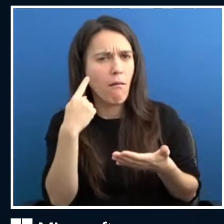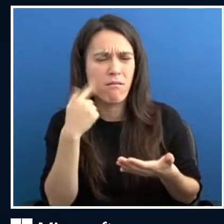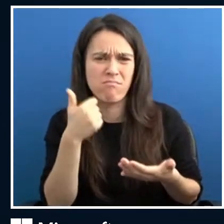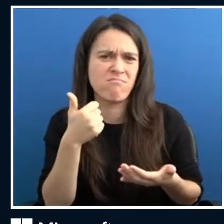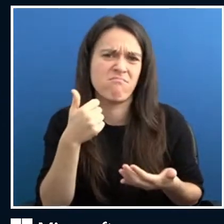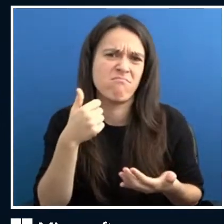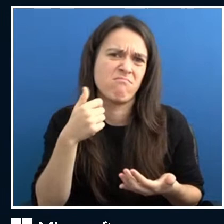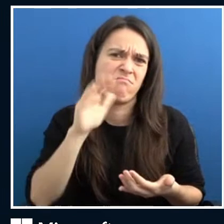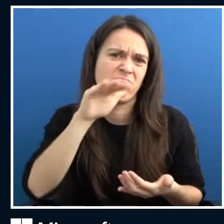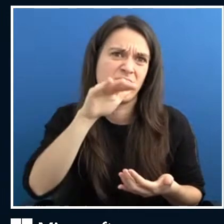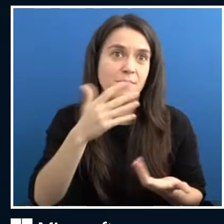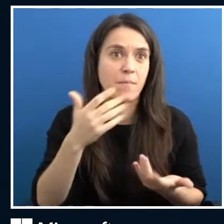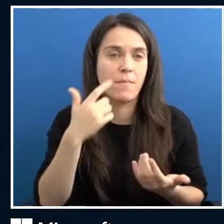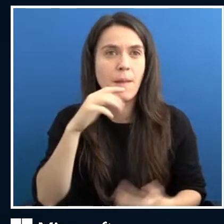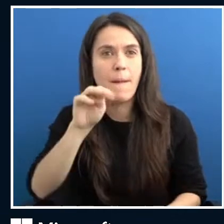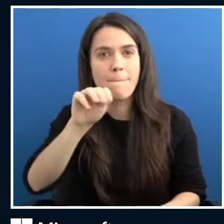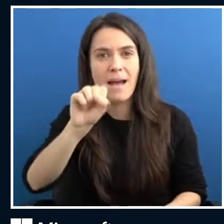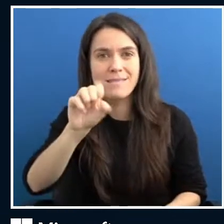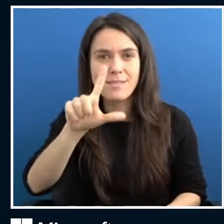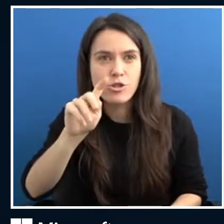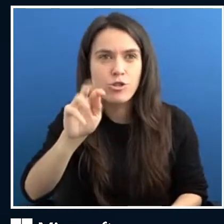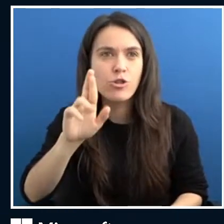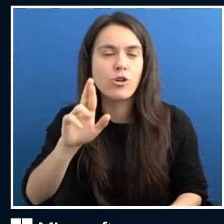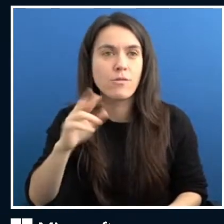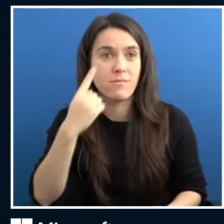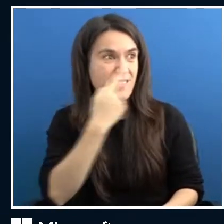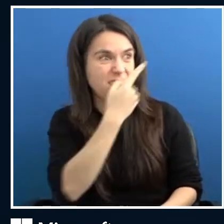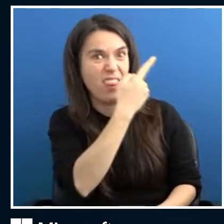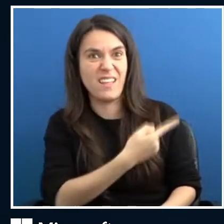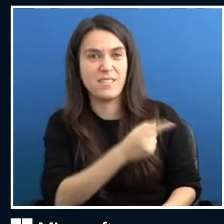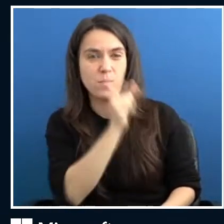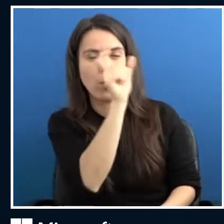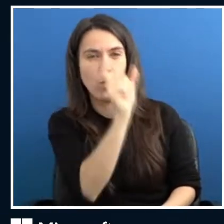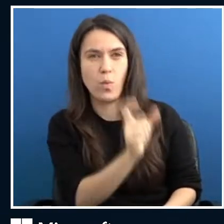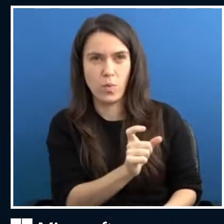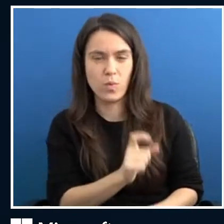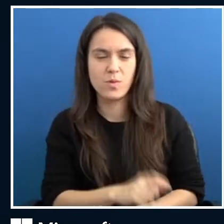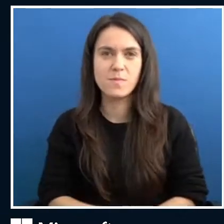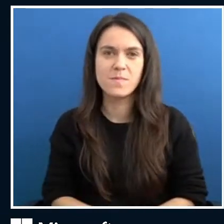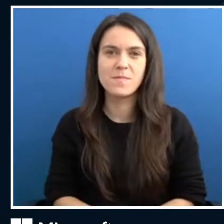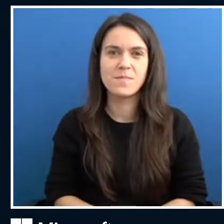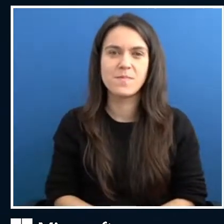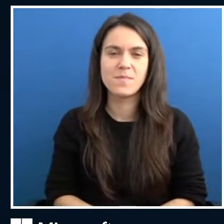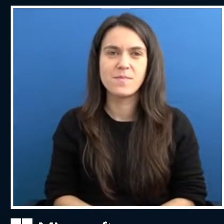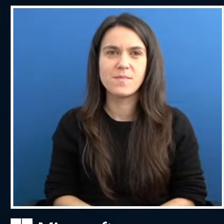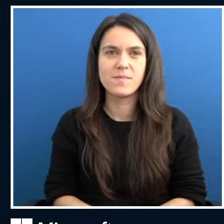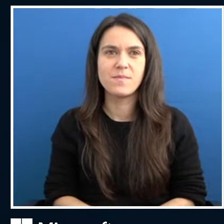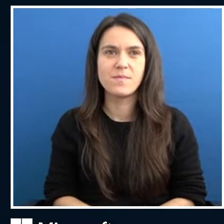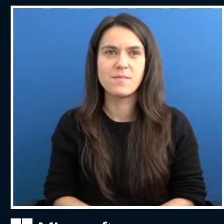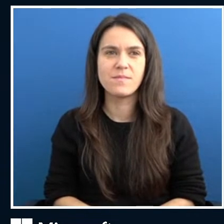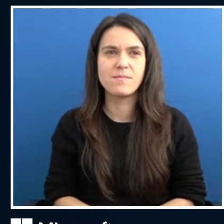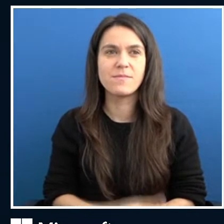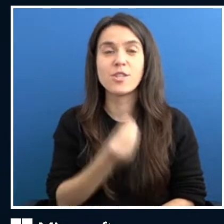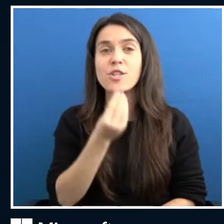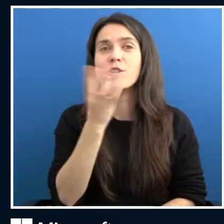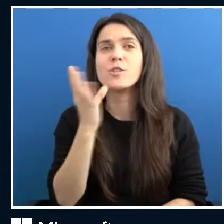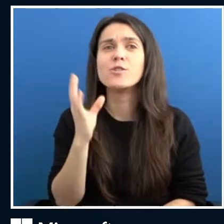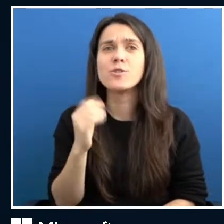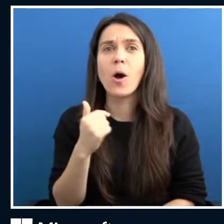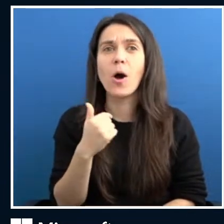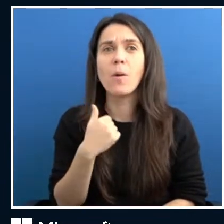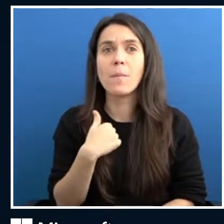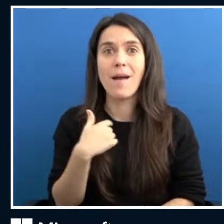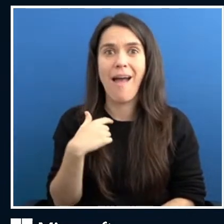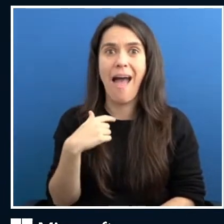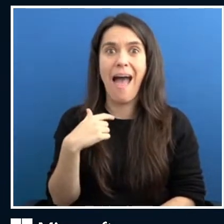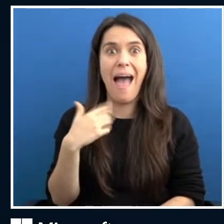Master, slave, whitelist, blacklist. What are some of the gadgets that are being used? Drones